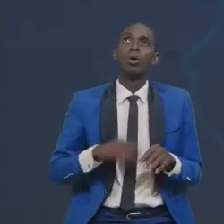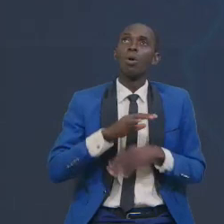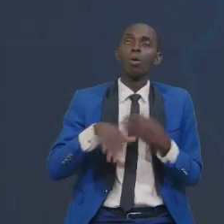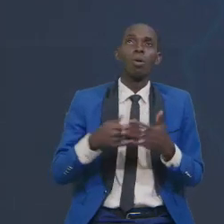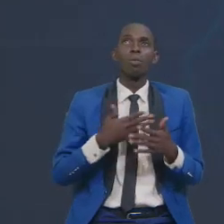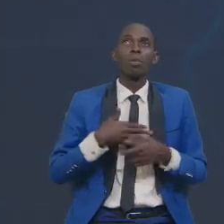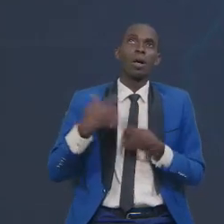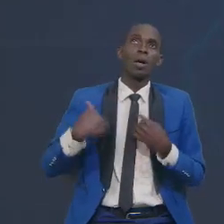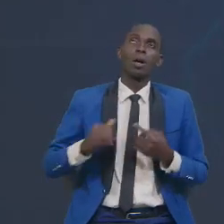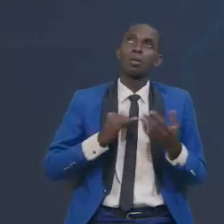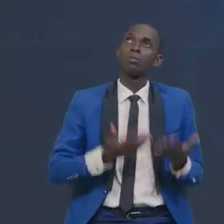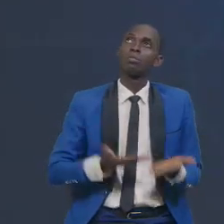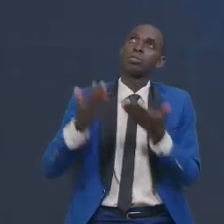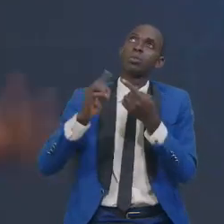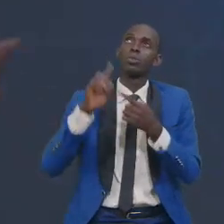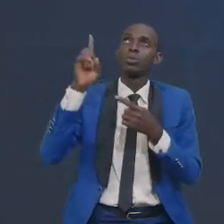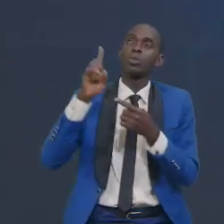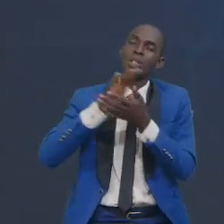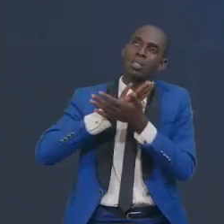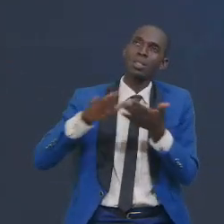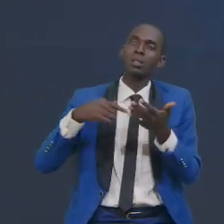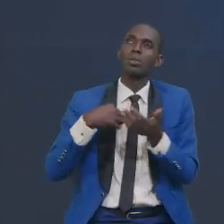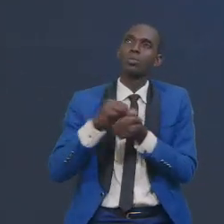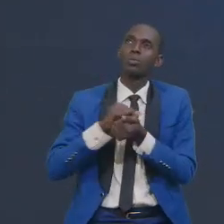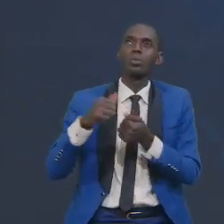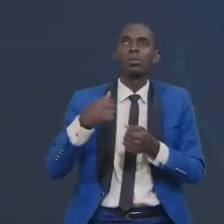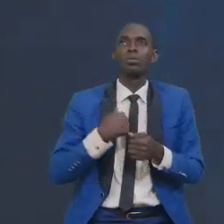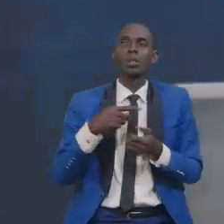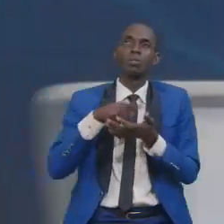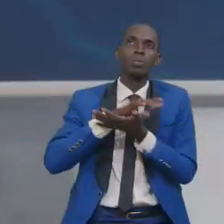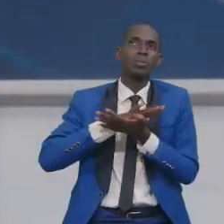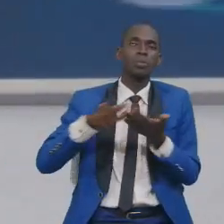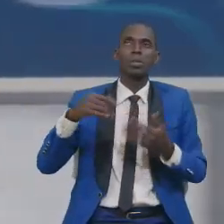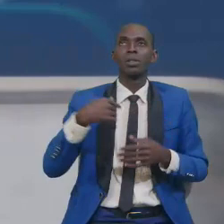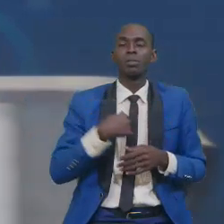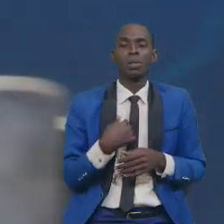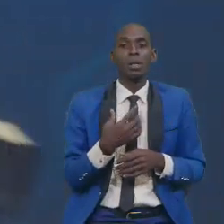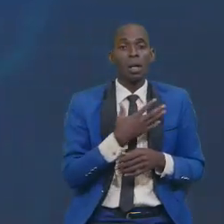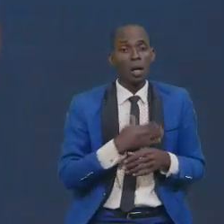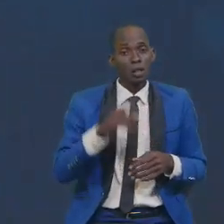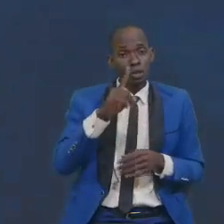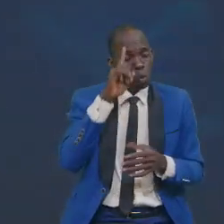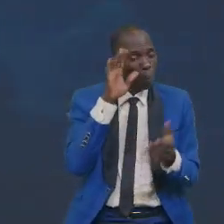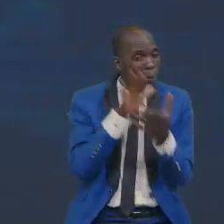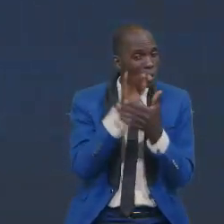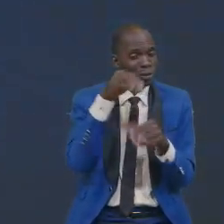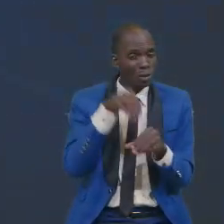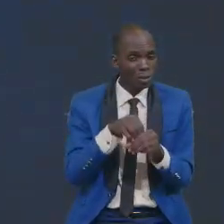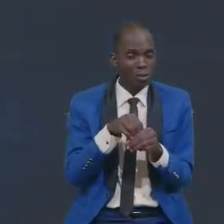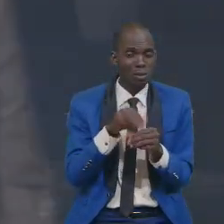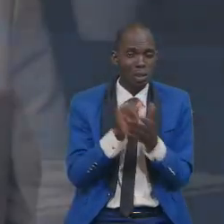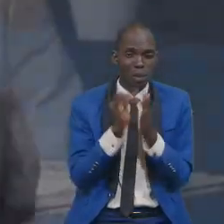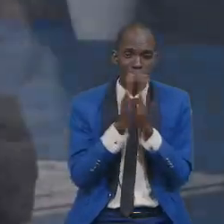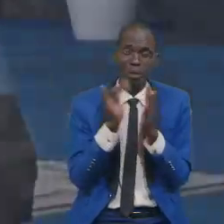you place me and wash me and poach me and Purify Me and you believe that he has promised and he